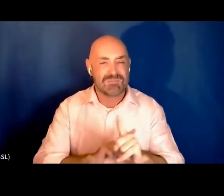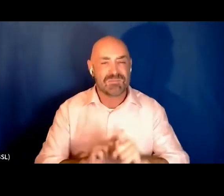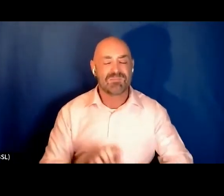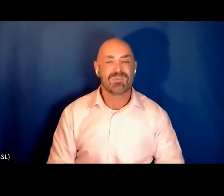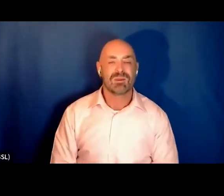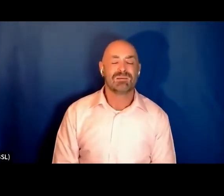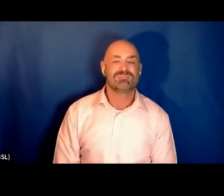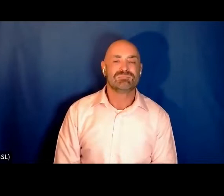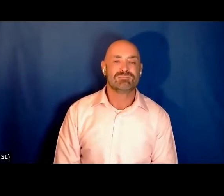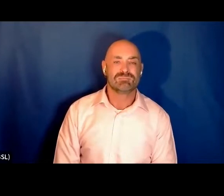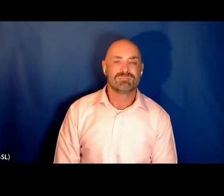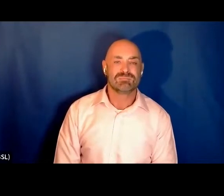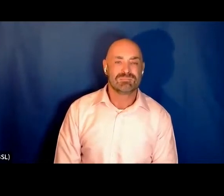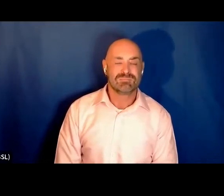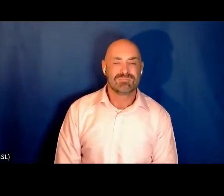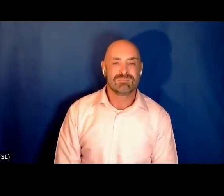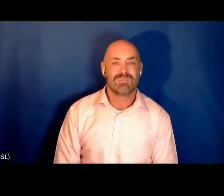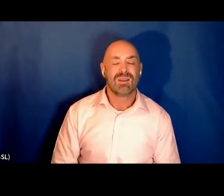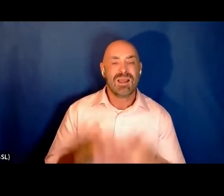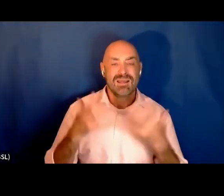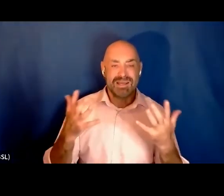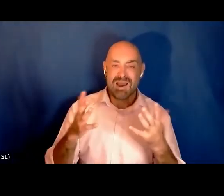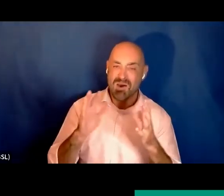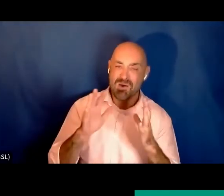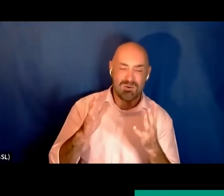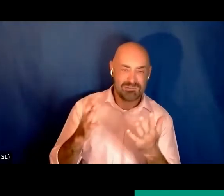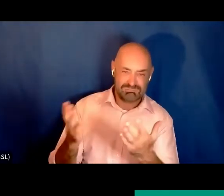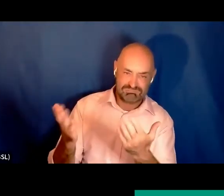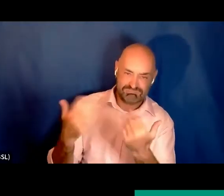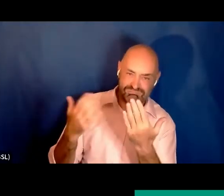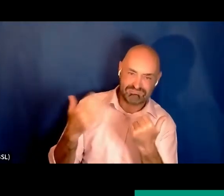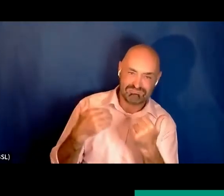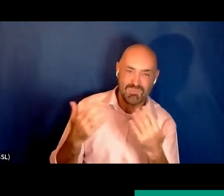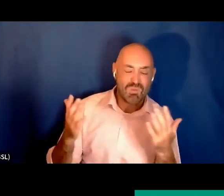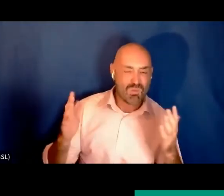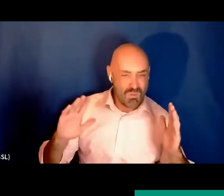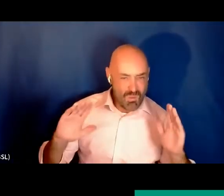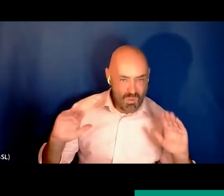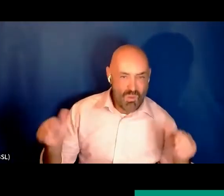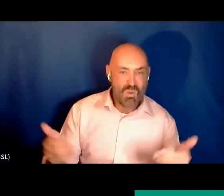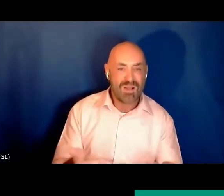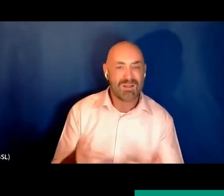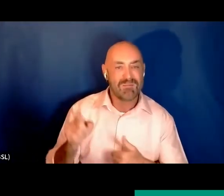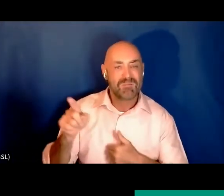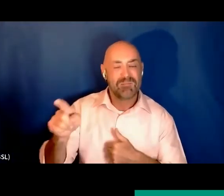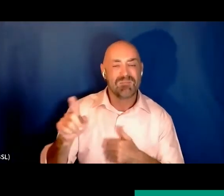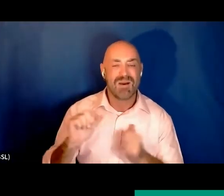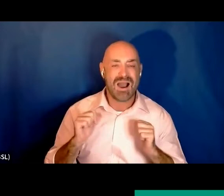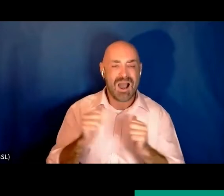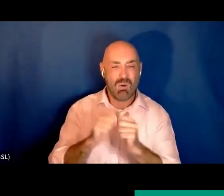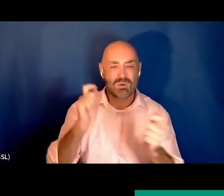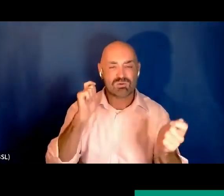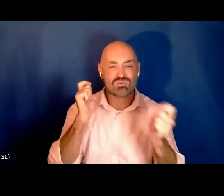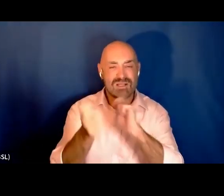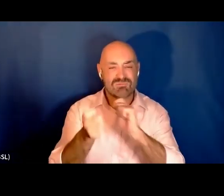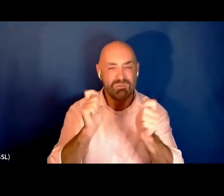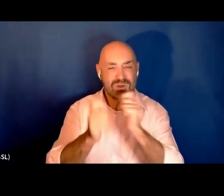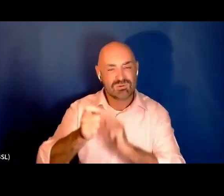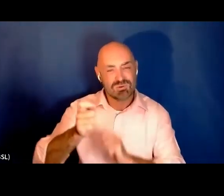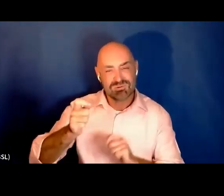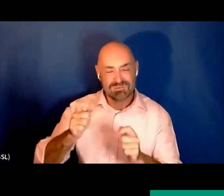I'd like now to extend a very, very warm welcome to our transformation seminar with Emma